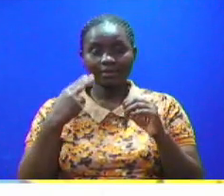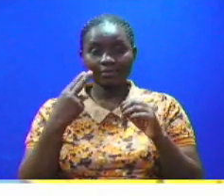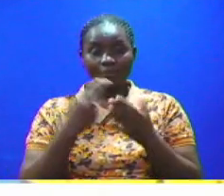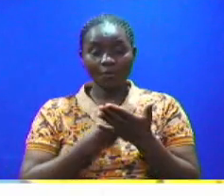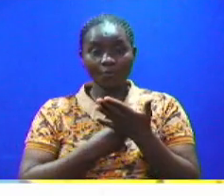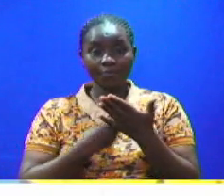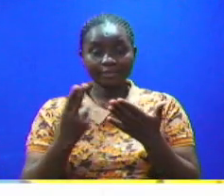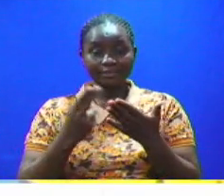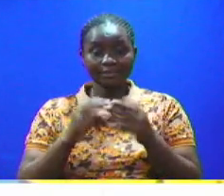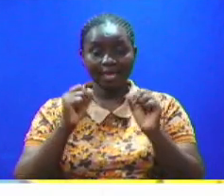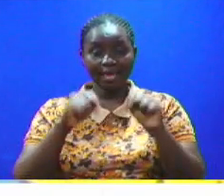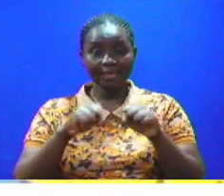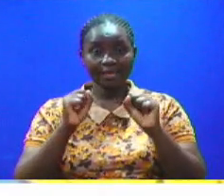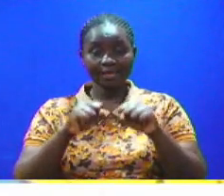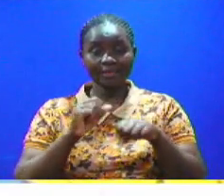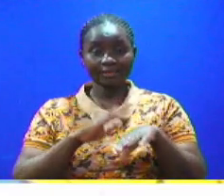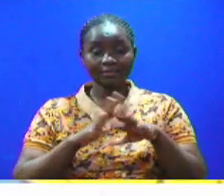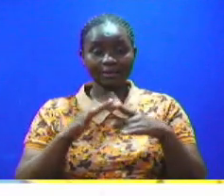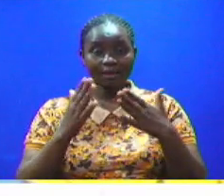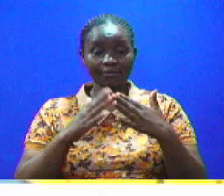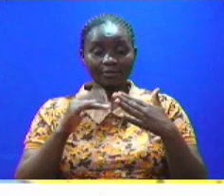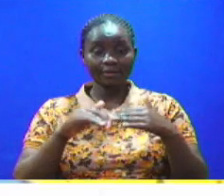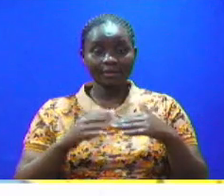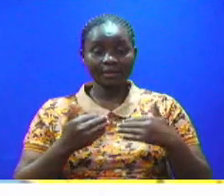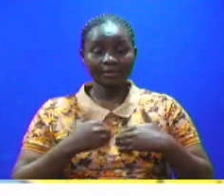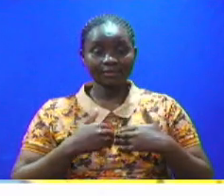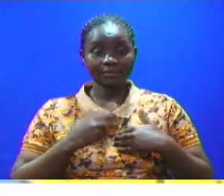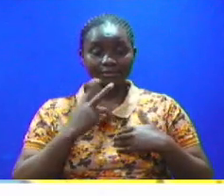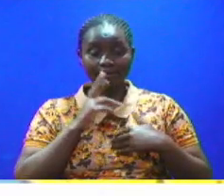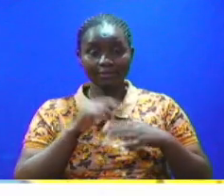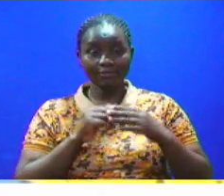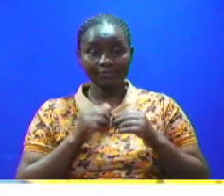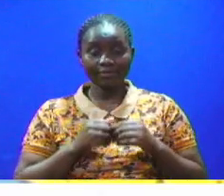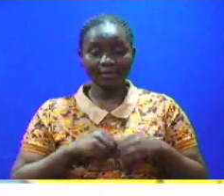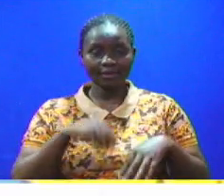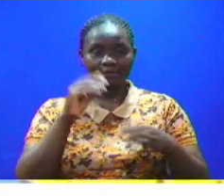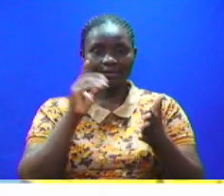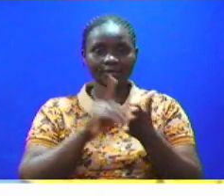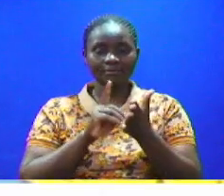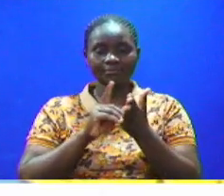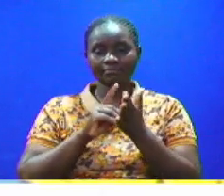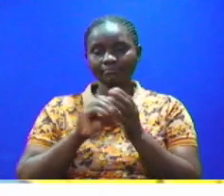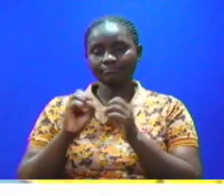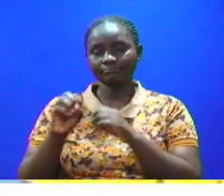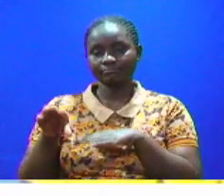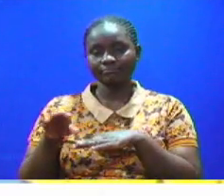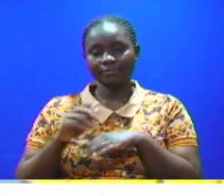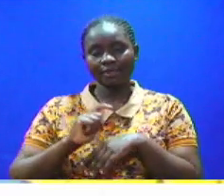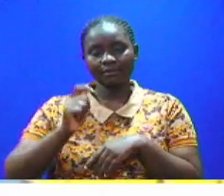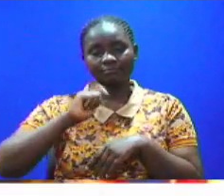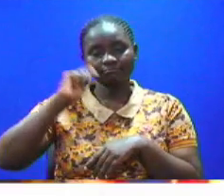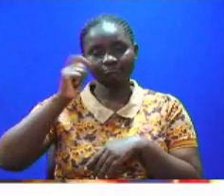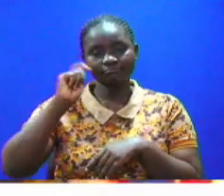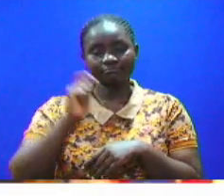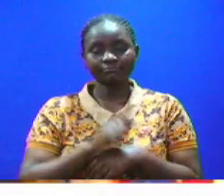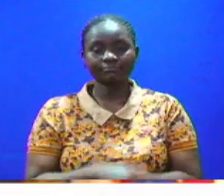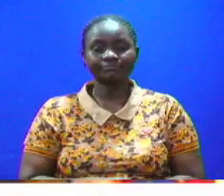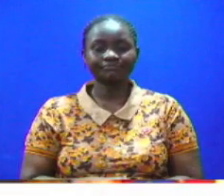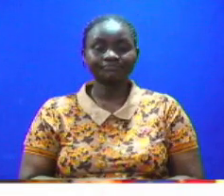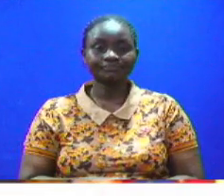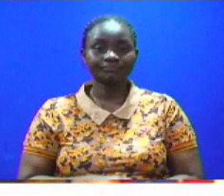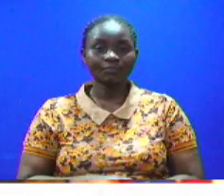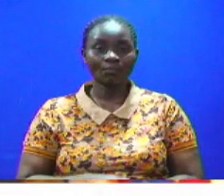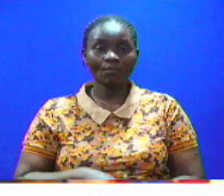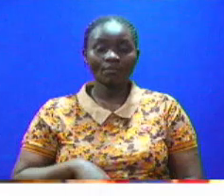kuigwana buna mbachi kuligeria amaganio y'abanyagitari igantukero n'abanyagitari kunyara gutugutirare umugiro uyo as